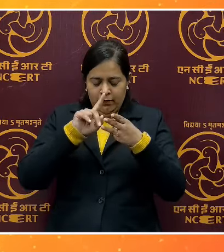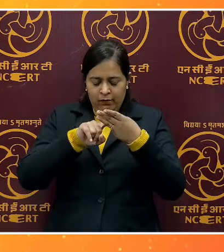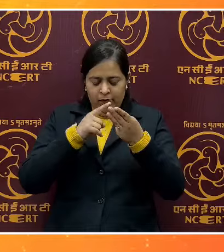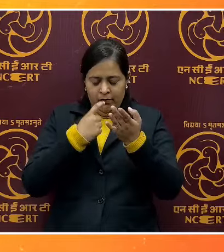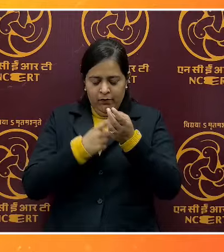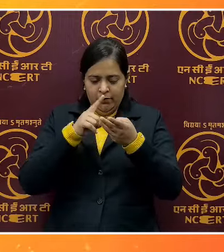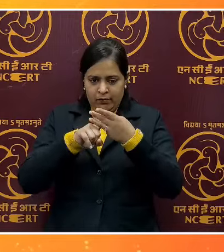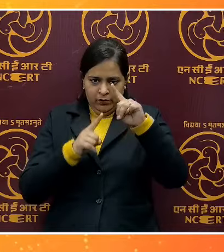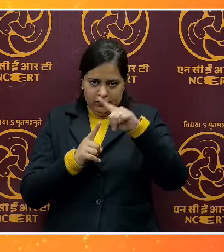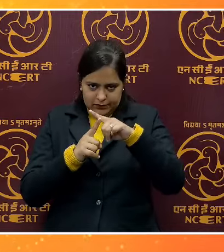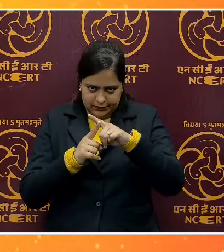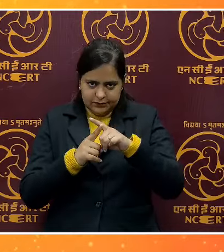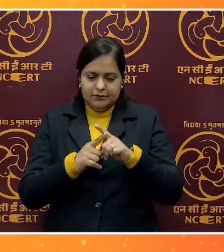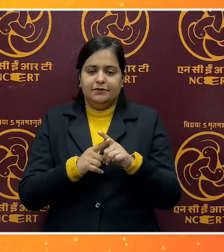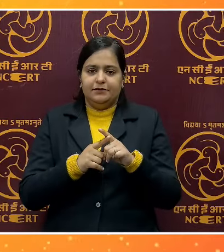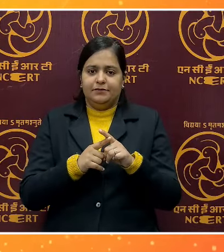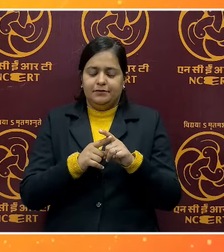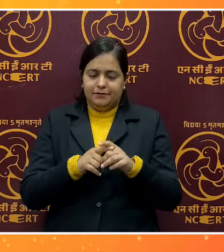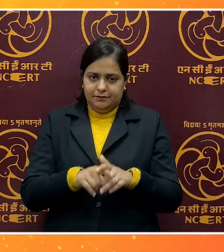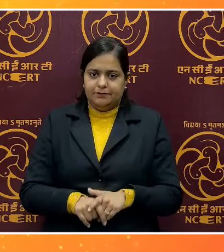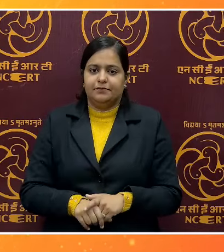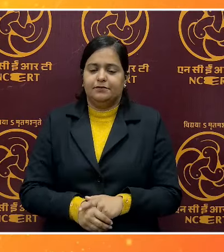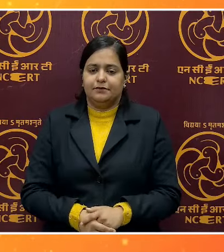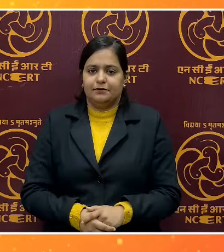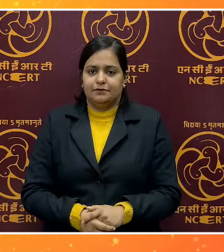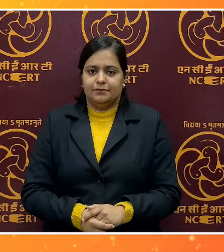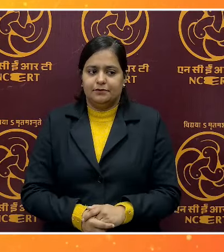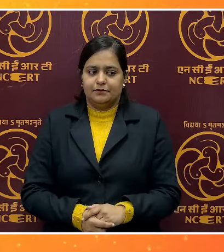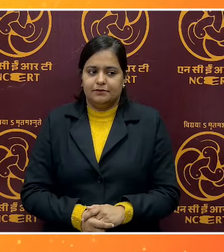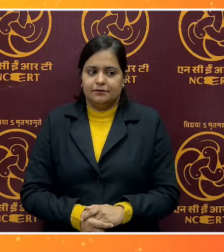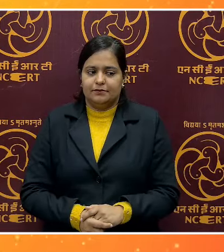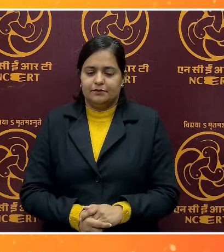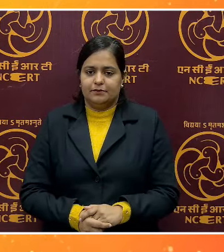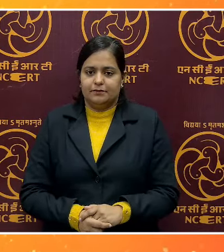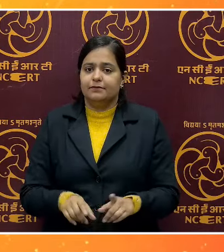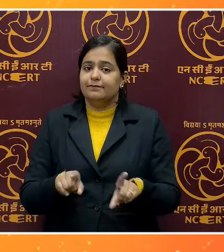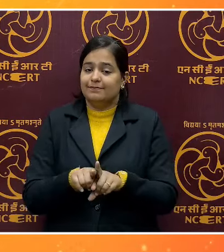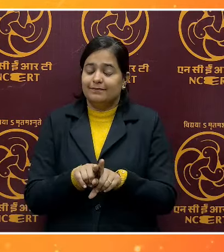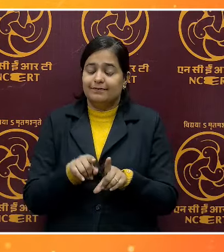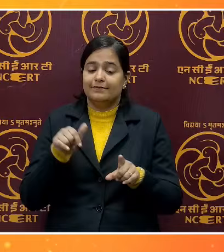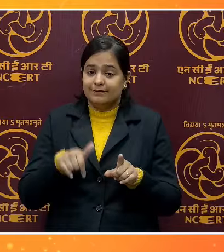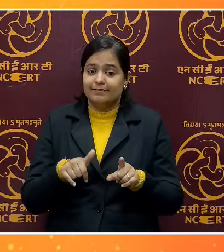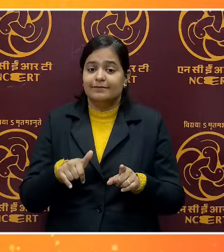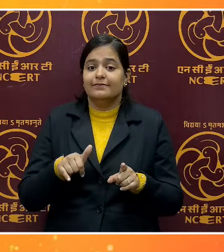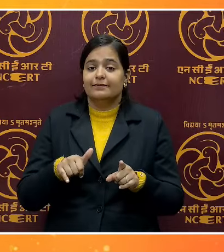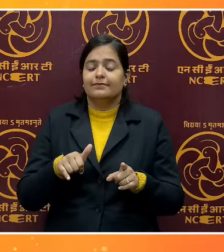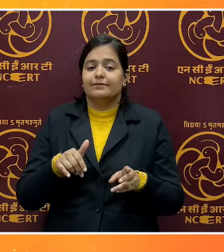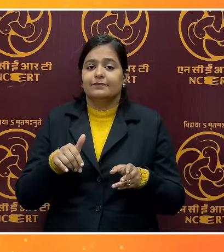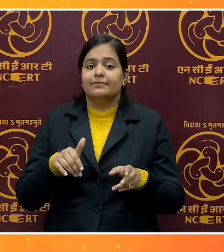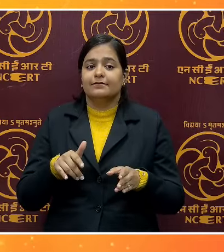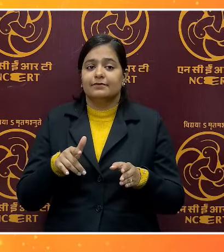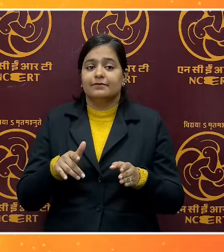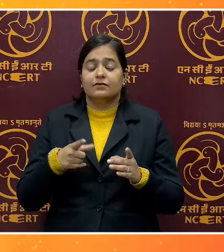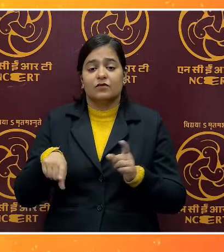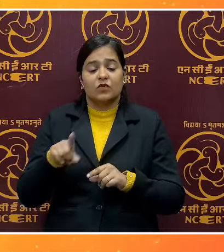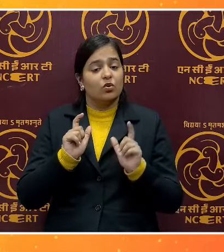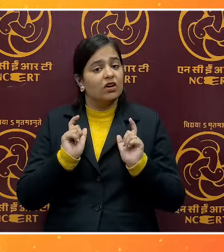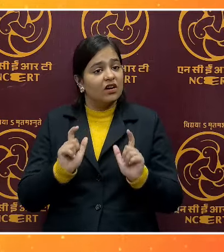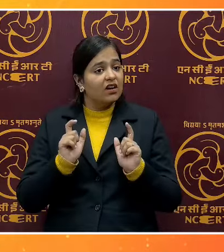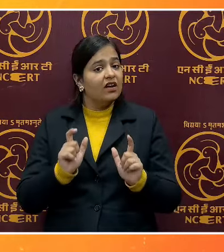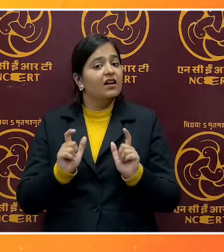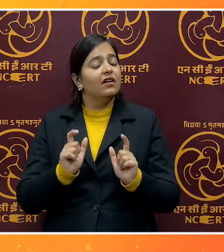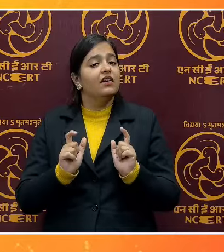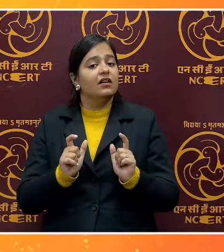in case of Fe the ferrate to be written. So, by this situation we must be very clear how